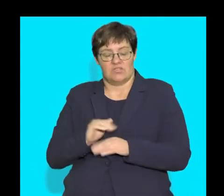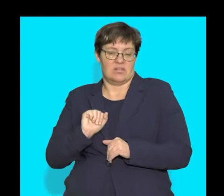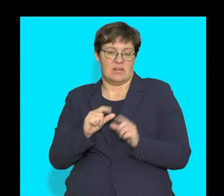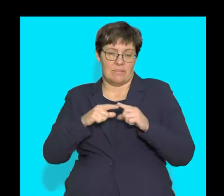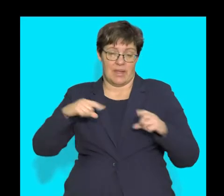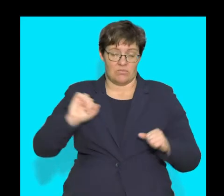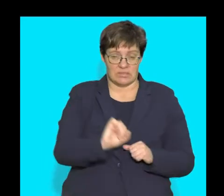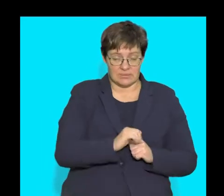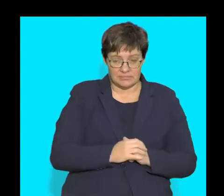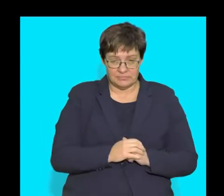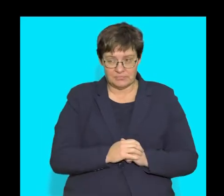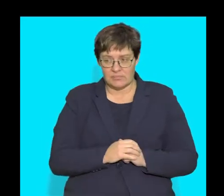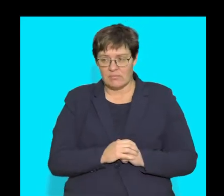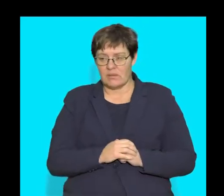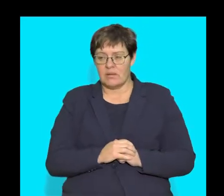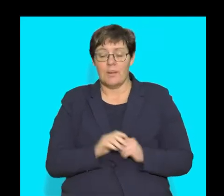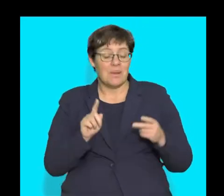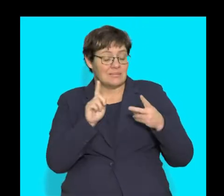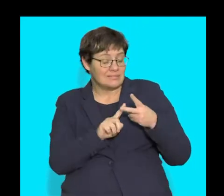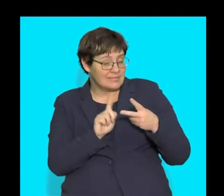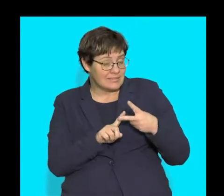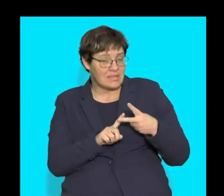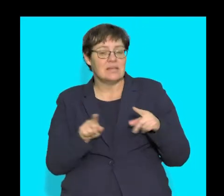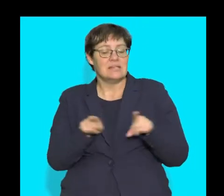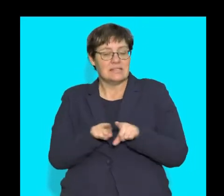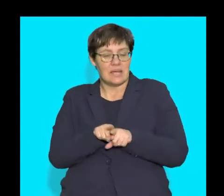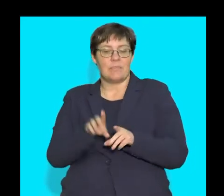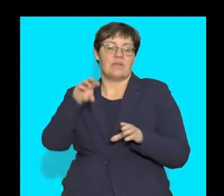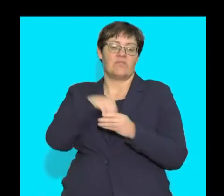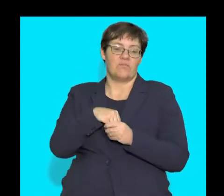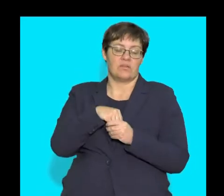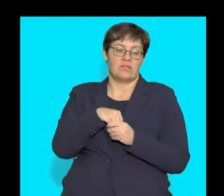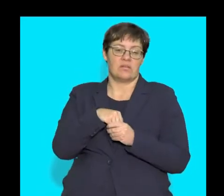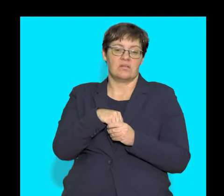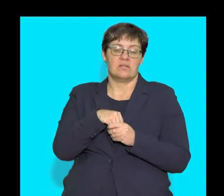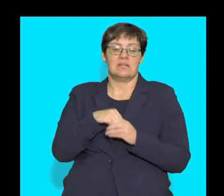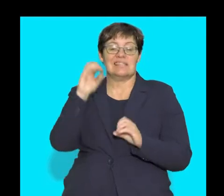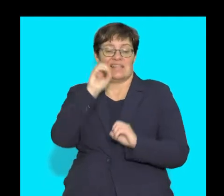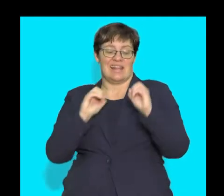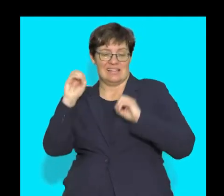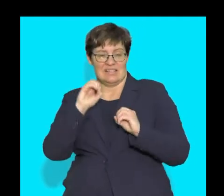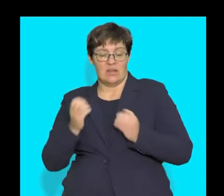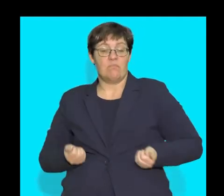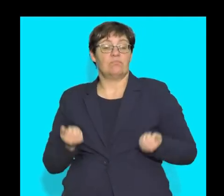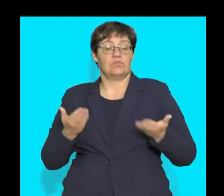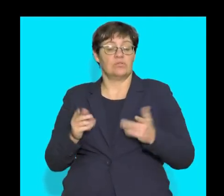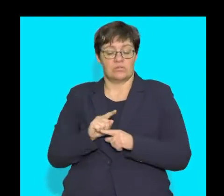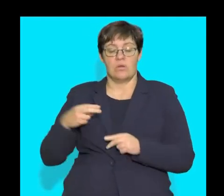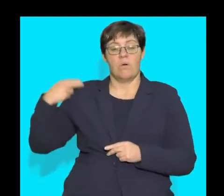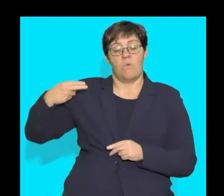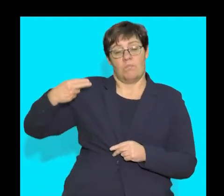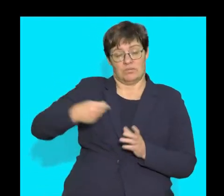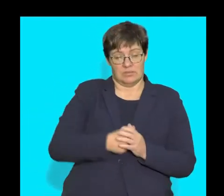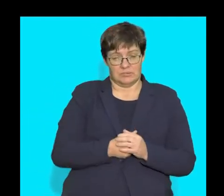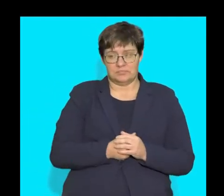the pancreas. However, the pancreas also contains parts or cells that produce hormones. And so